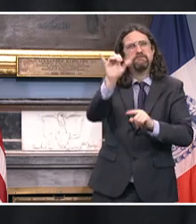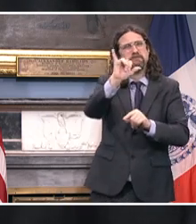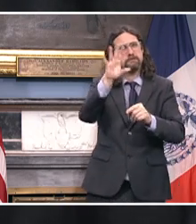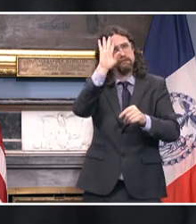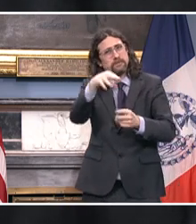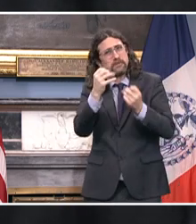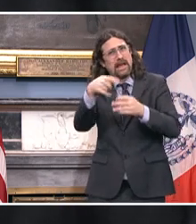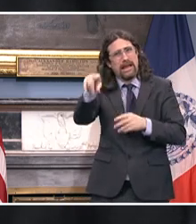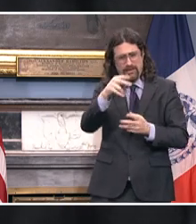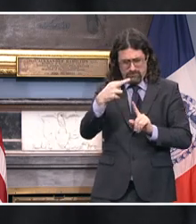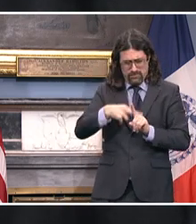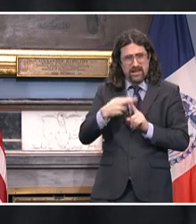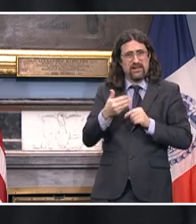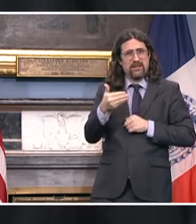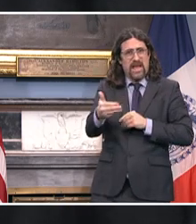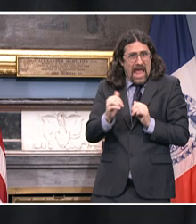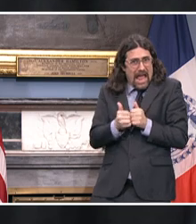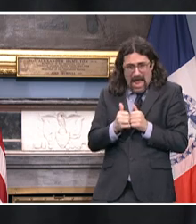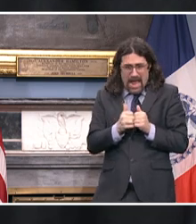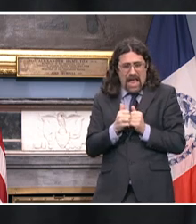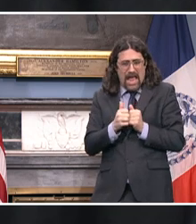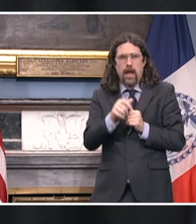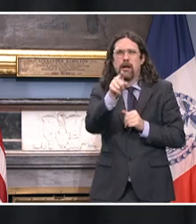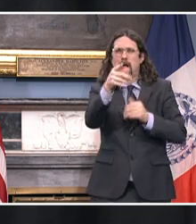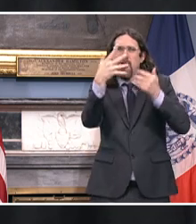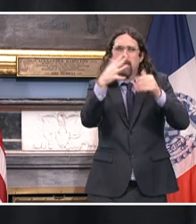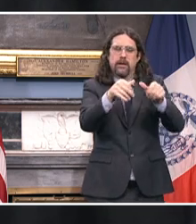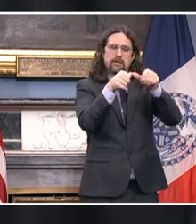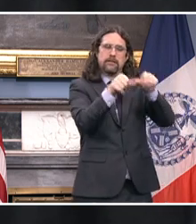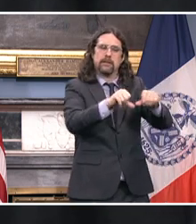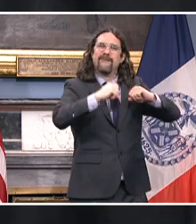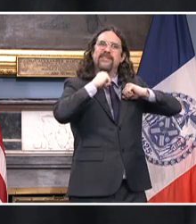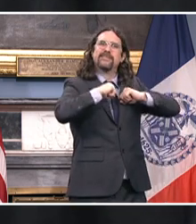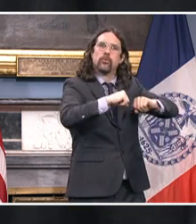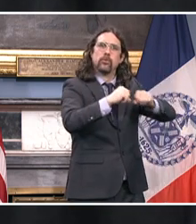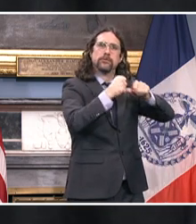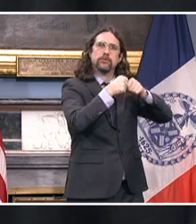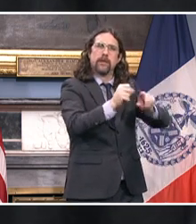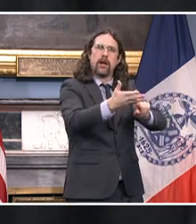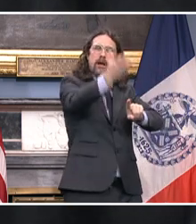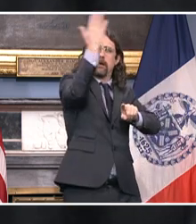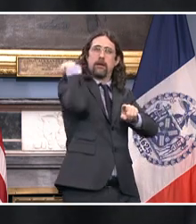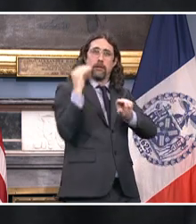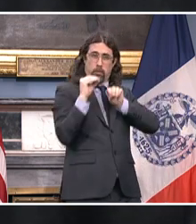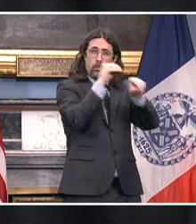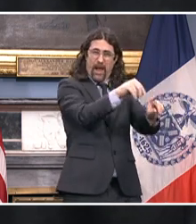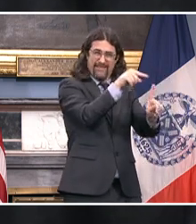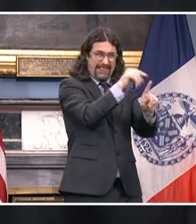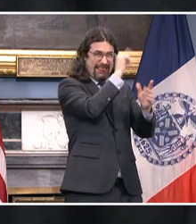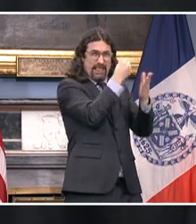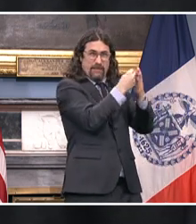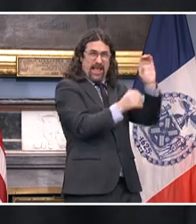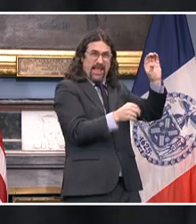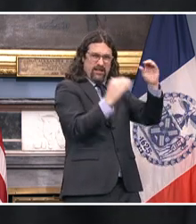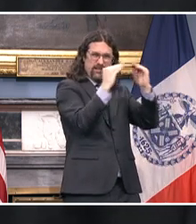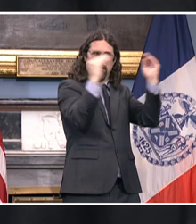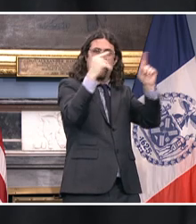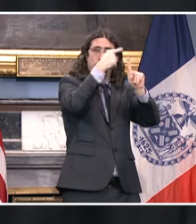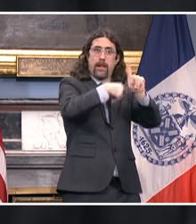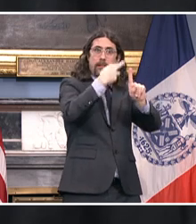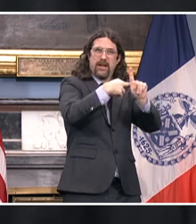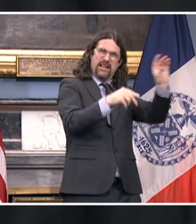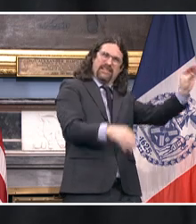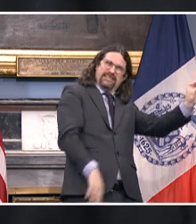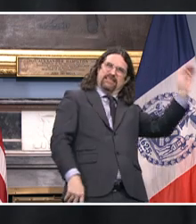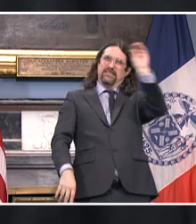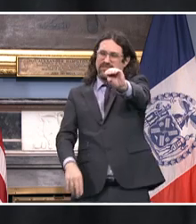money can draw upon that security deposit to pay the rent right now. By the way, for a lot of landlords, they would applaud that too, because